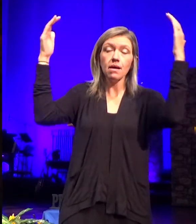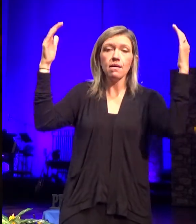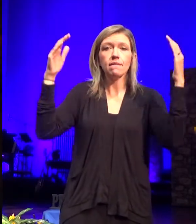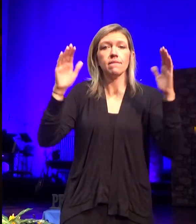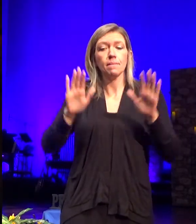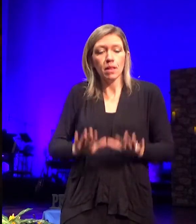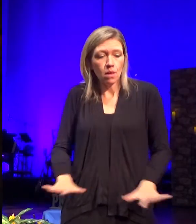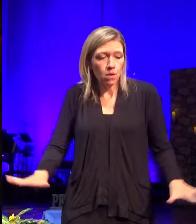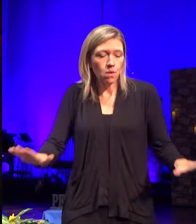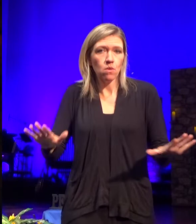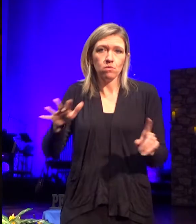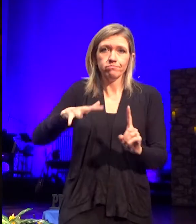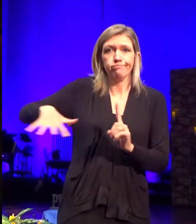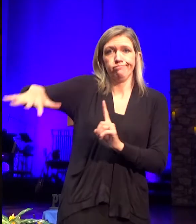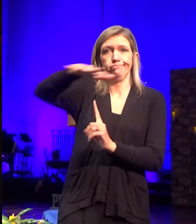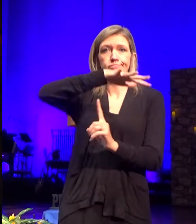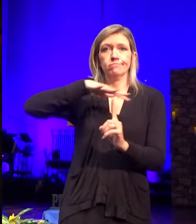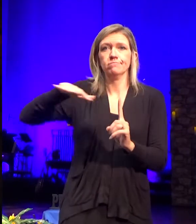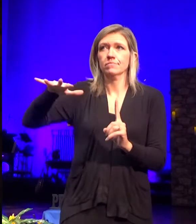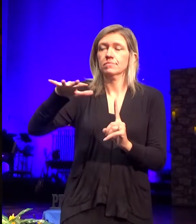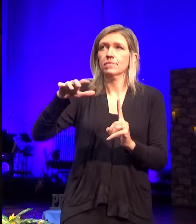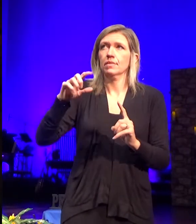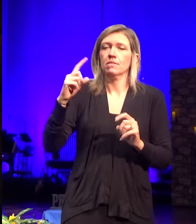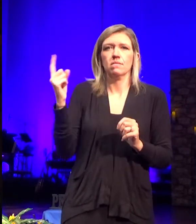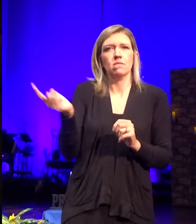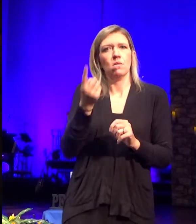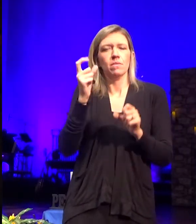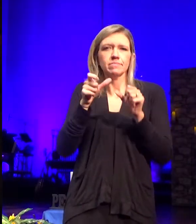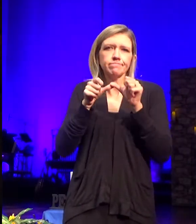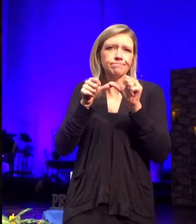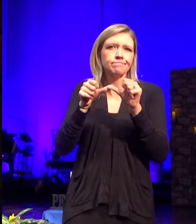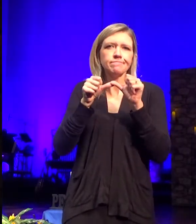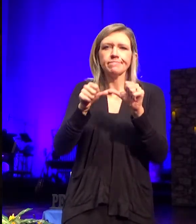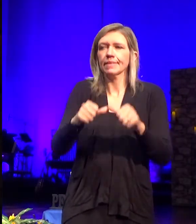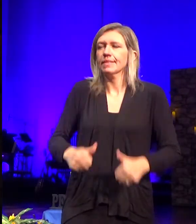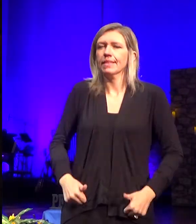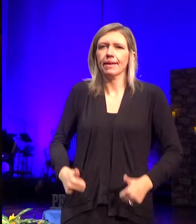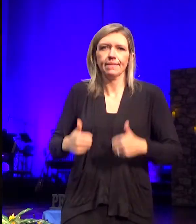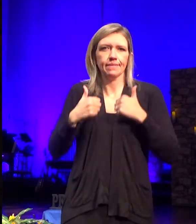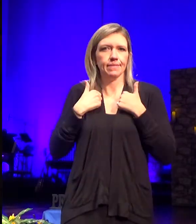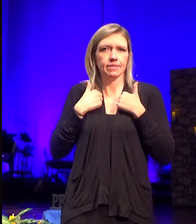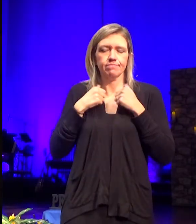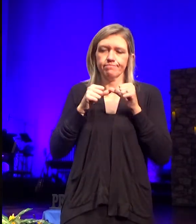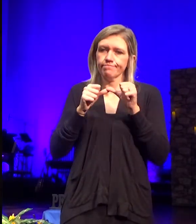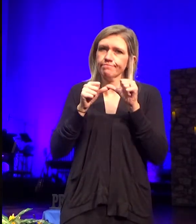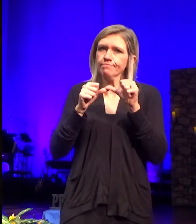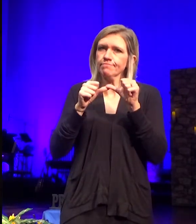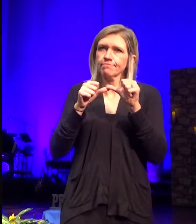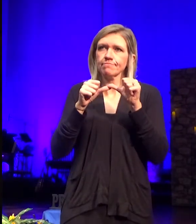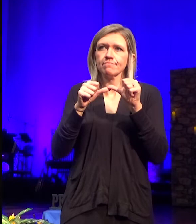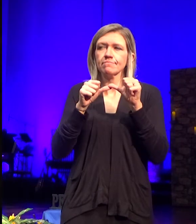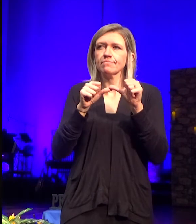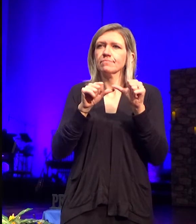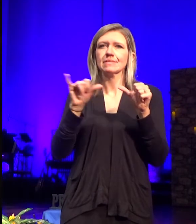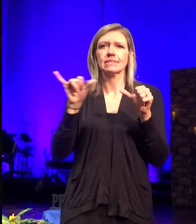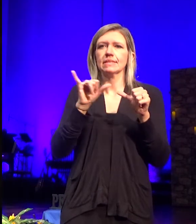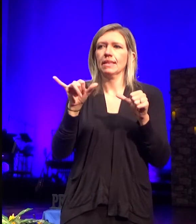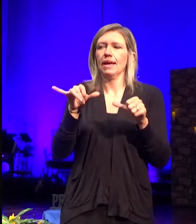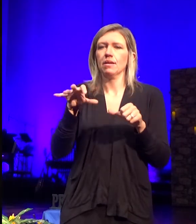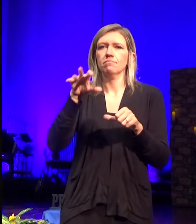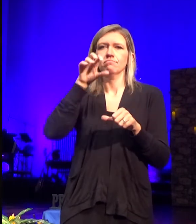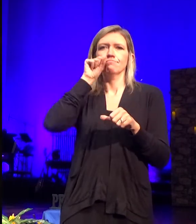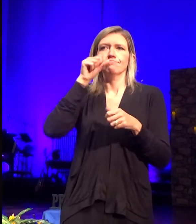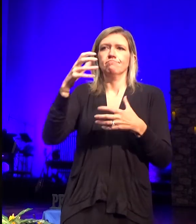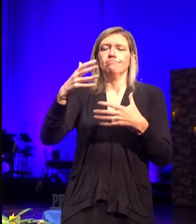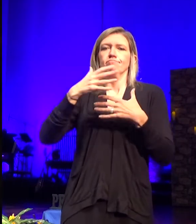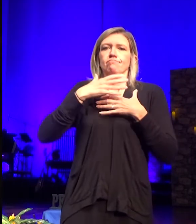around about, there is this everlasting life. It's like breathing in the rays of